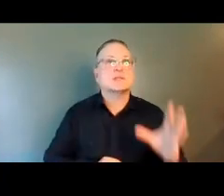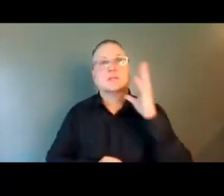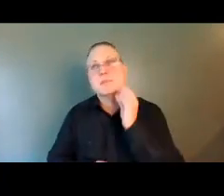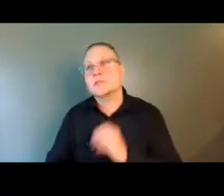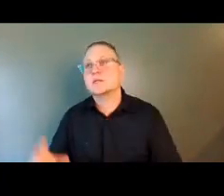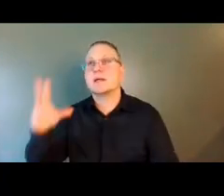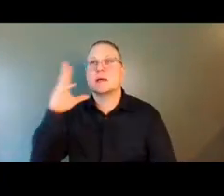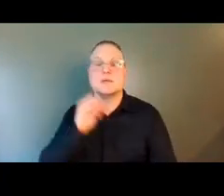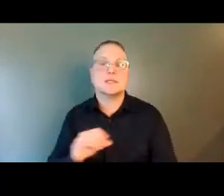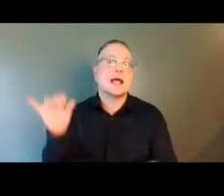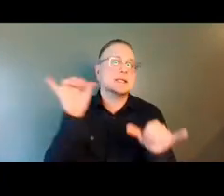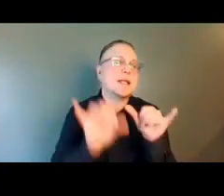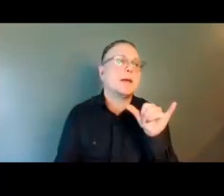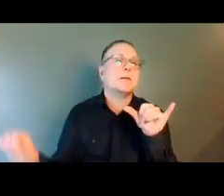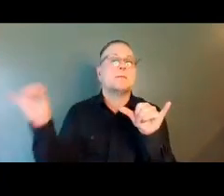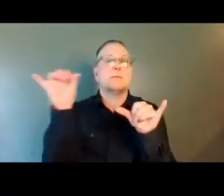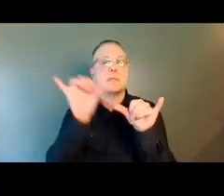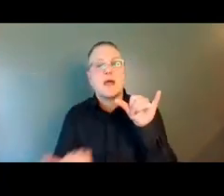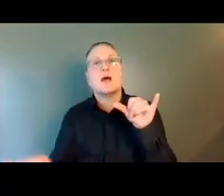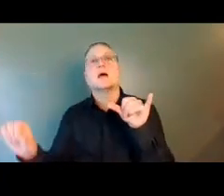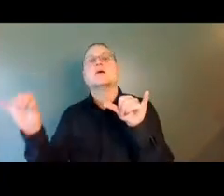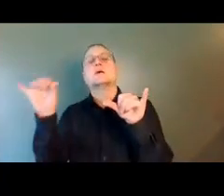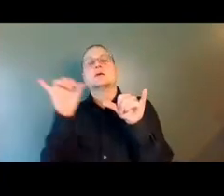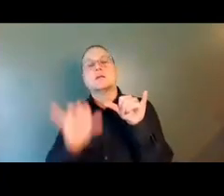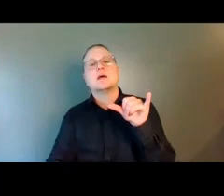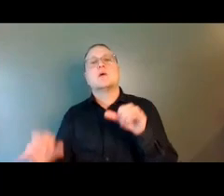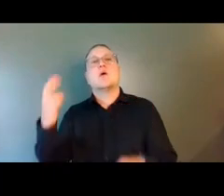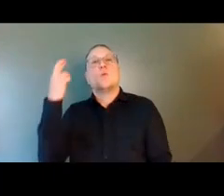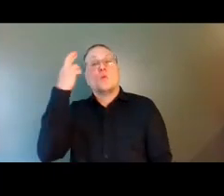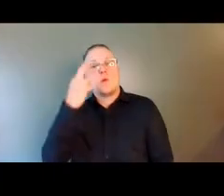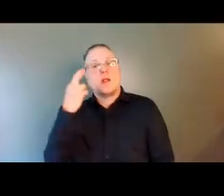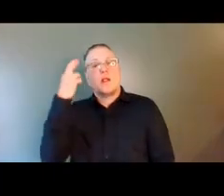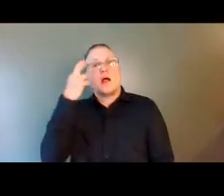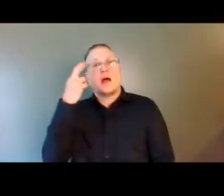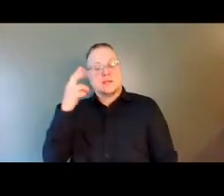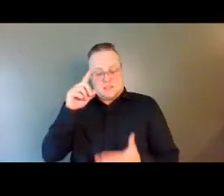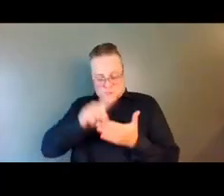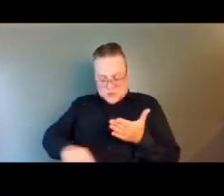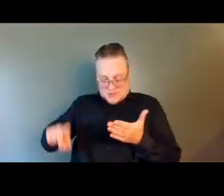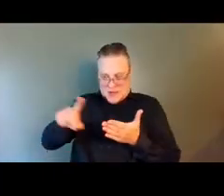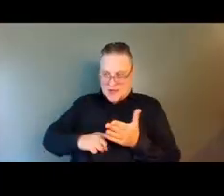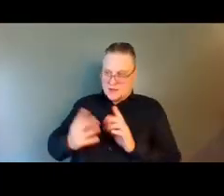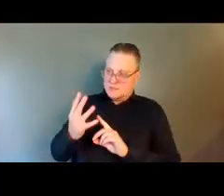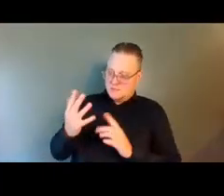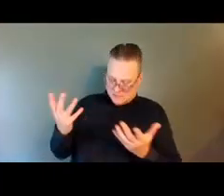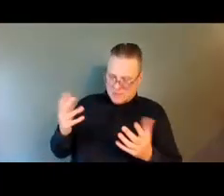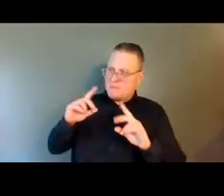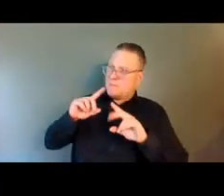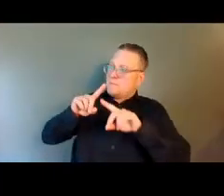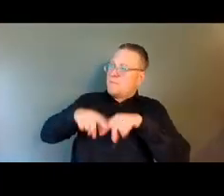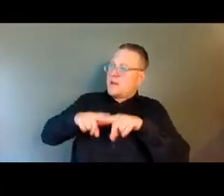things that happen to you over and over again, you realize that what the discrimination is being based on is your